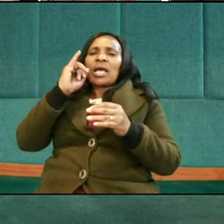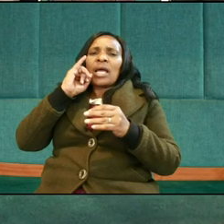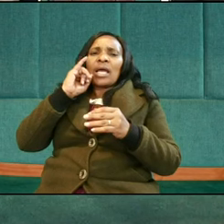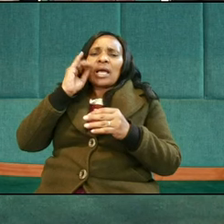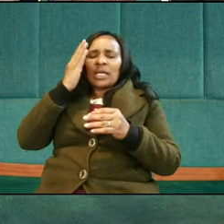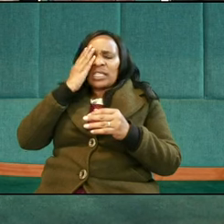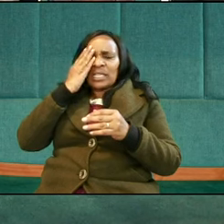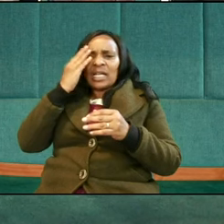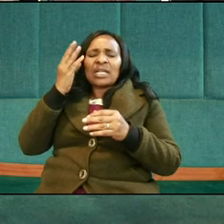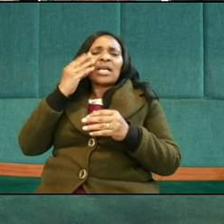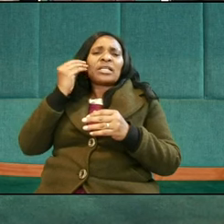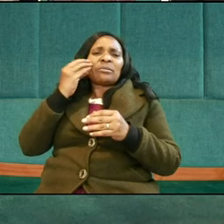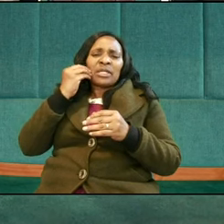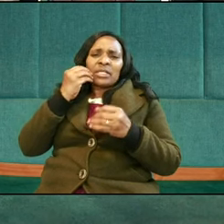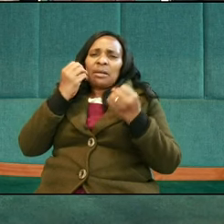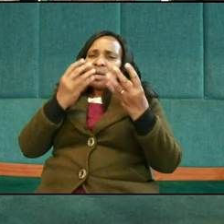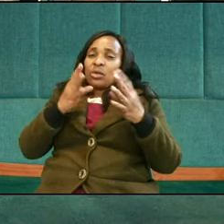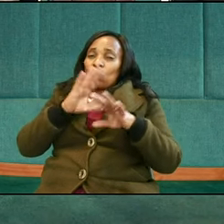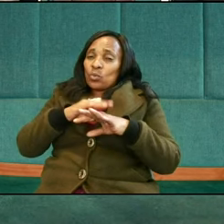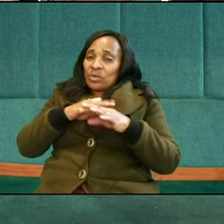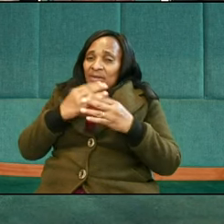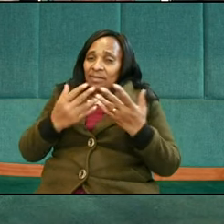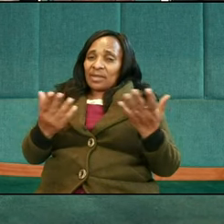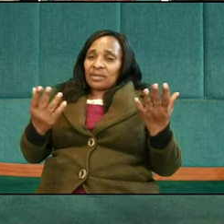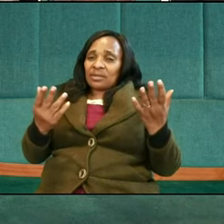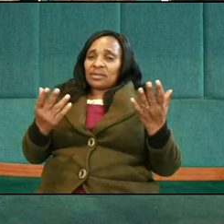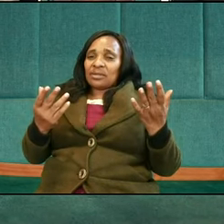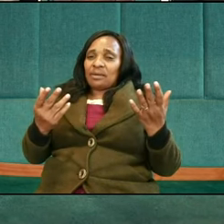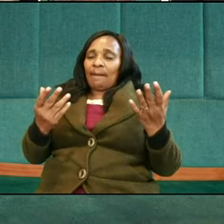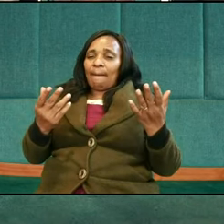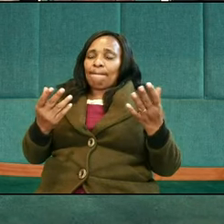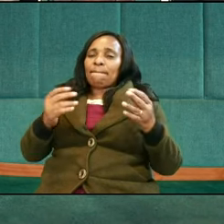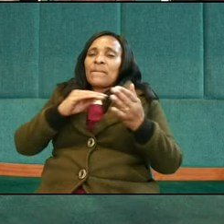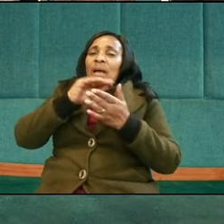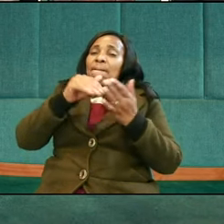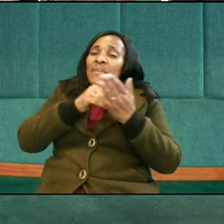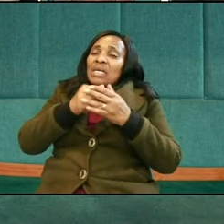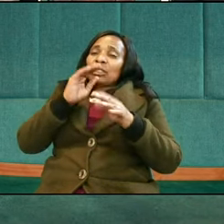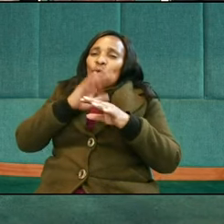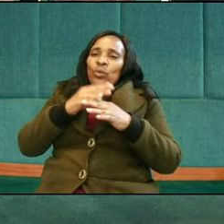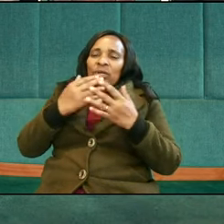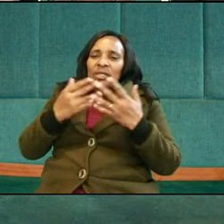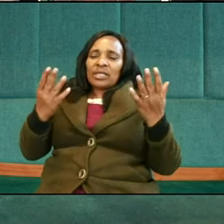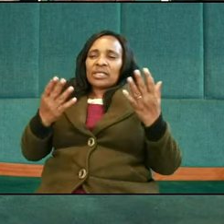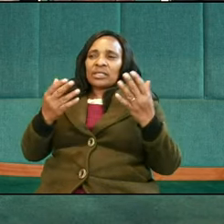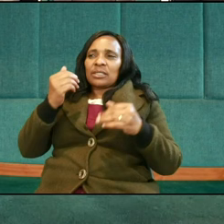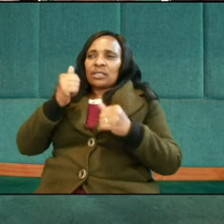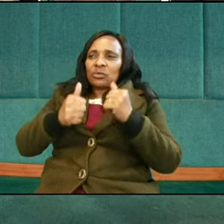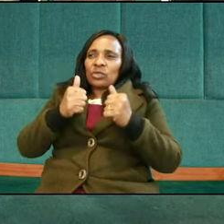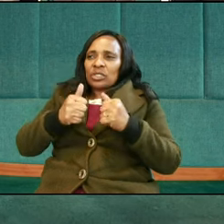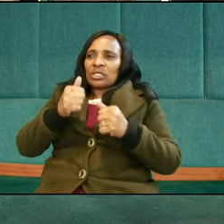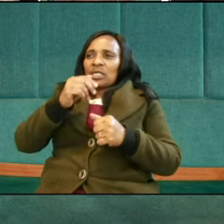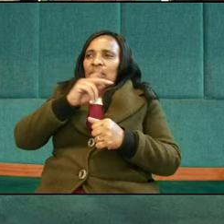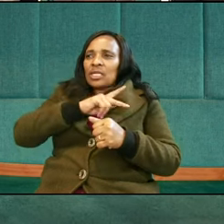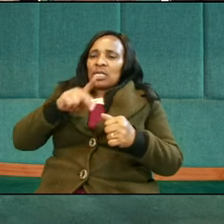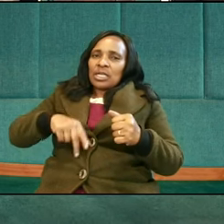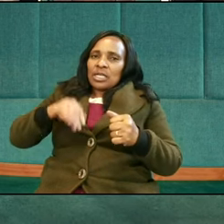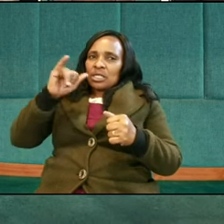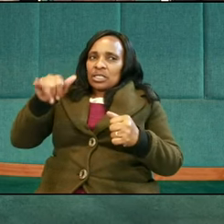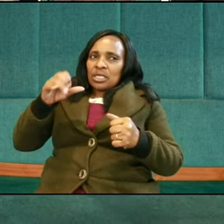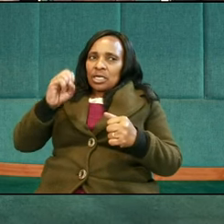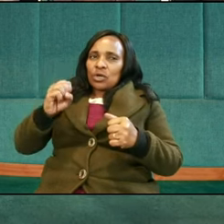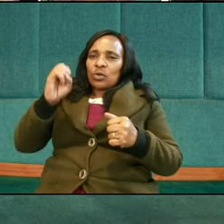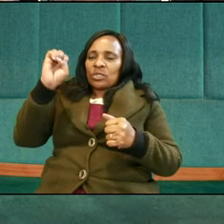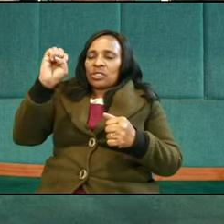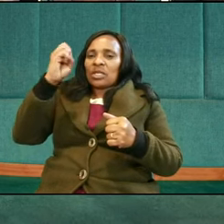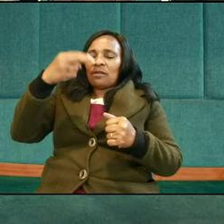experienced many good things. And among the good things that King Jehoshaphat managed